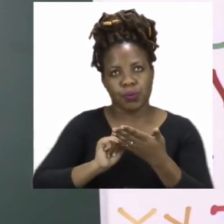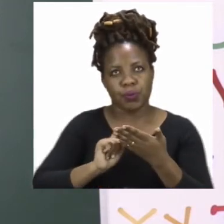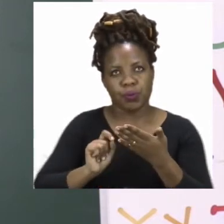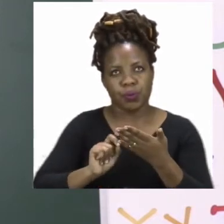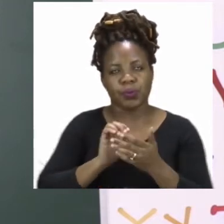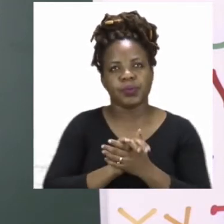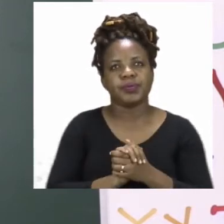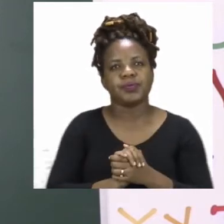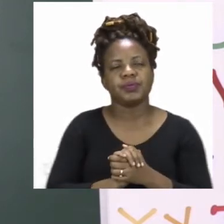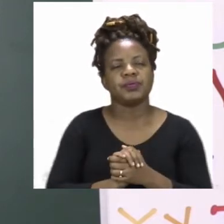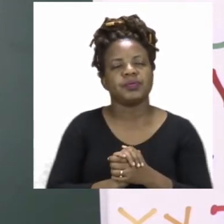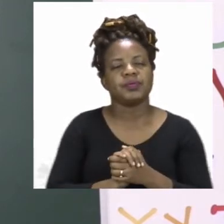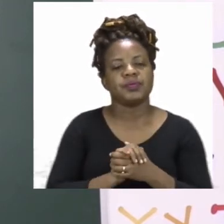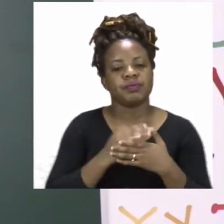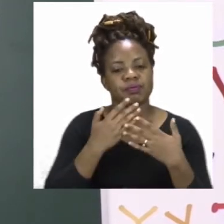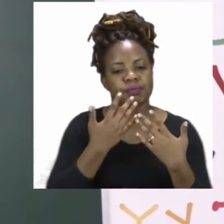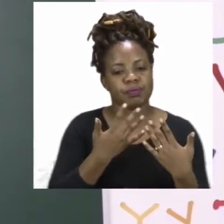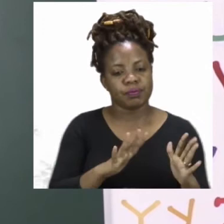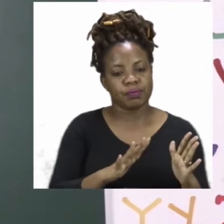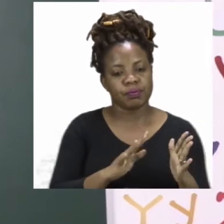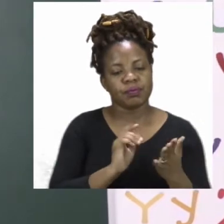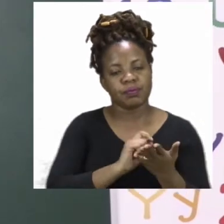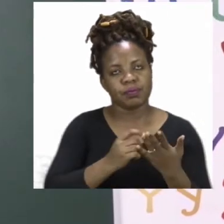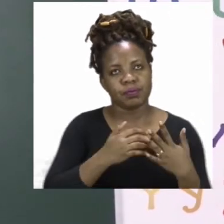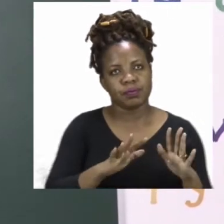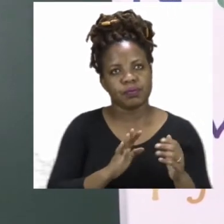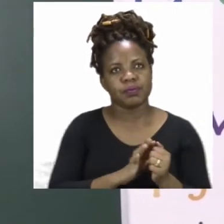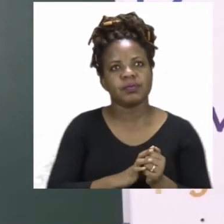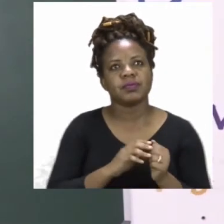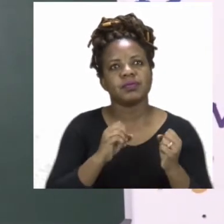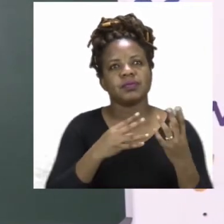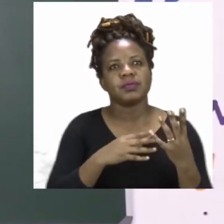to make sure that they are 7. Let's go.